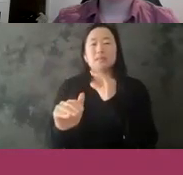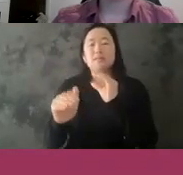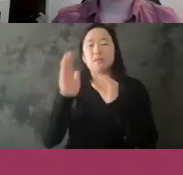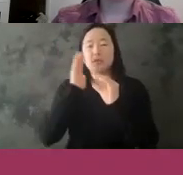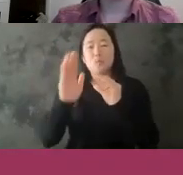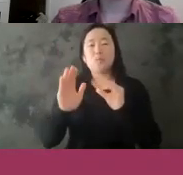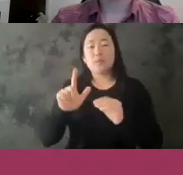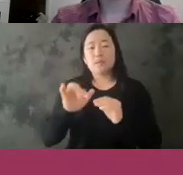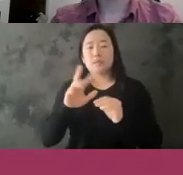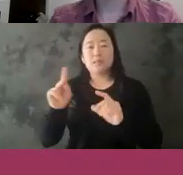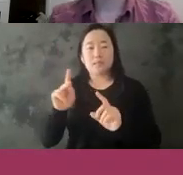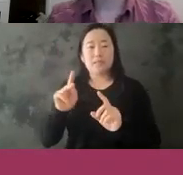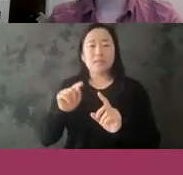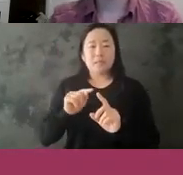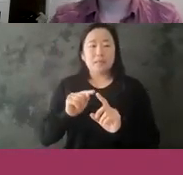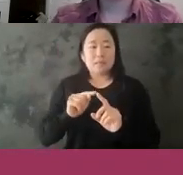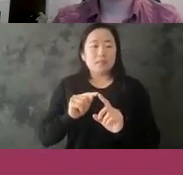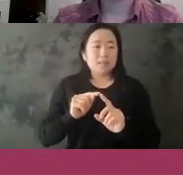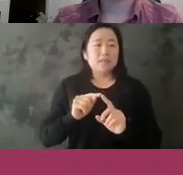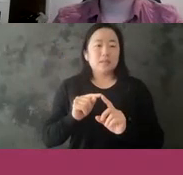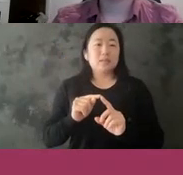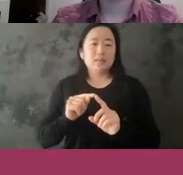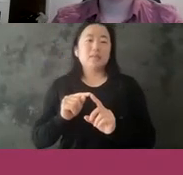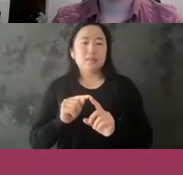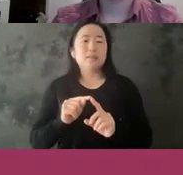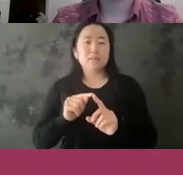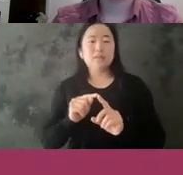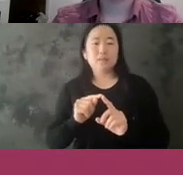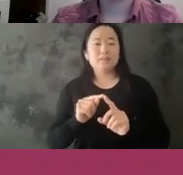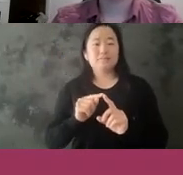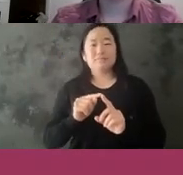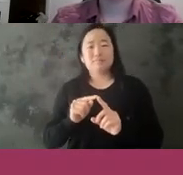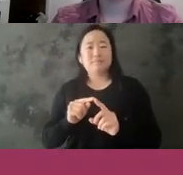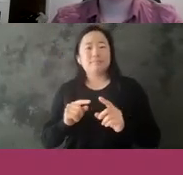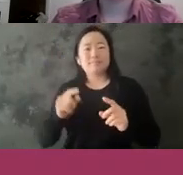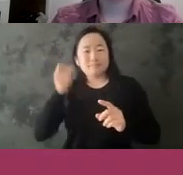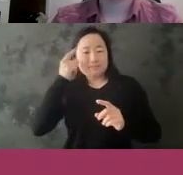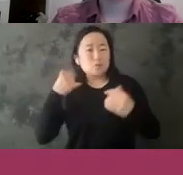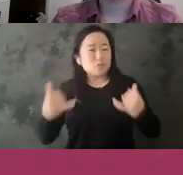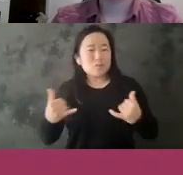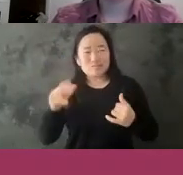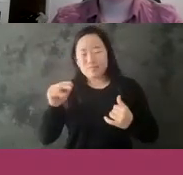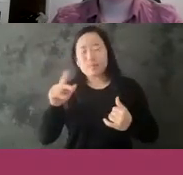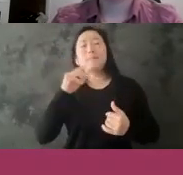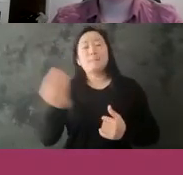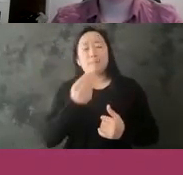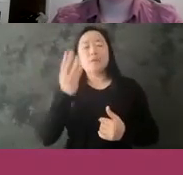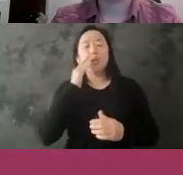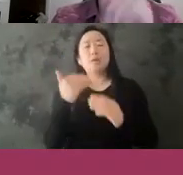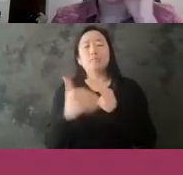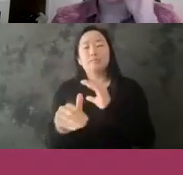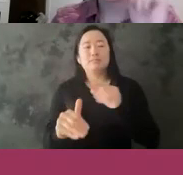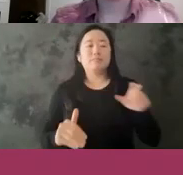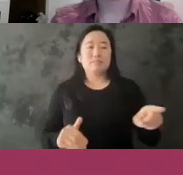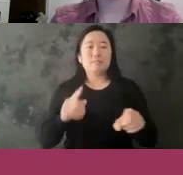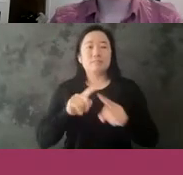programs assistant doesn't work on Fridays. So you'll receive a follow-up email on Monday. But if you are really eager to have the